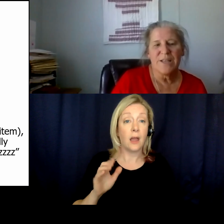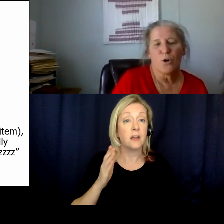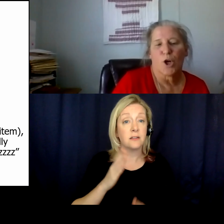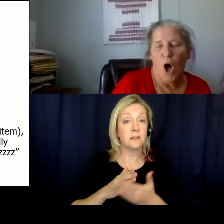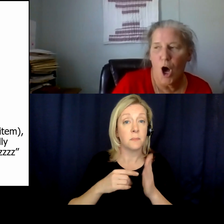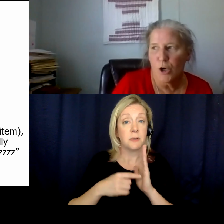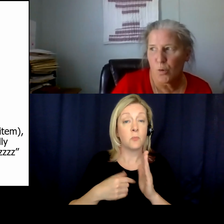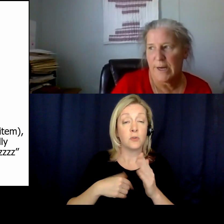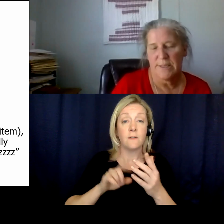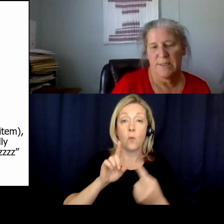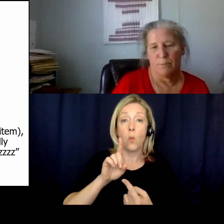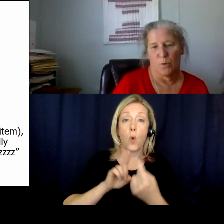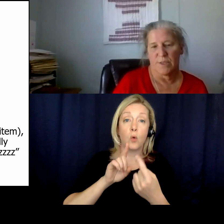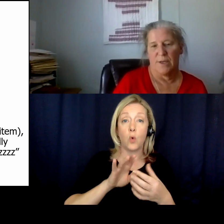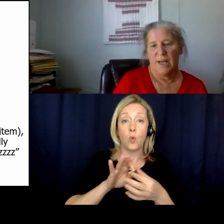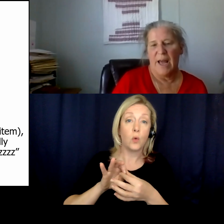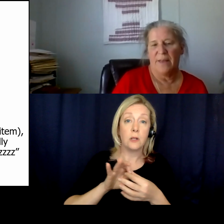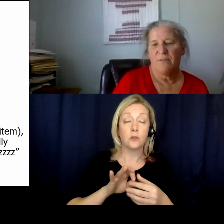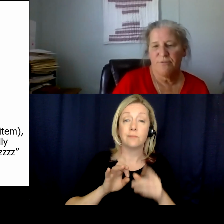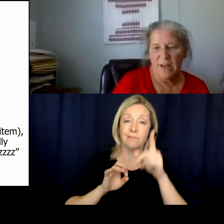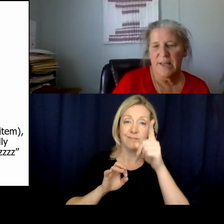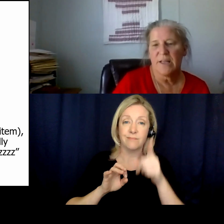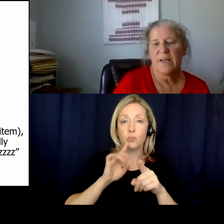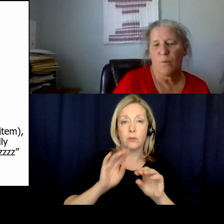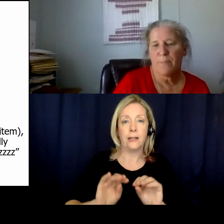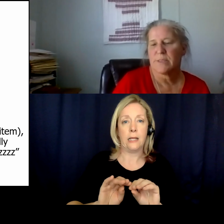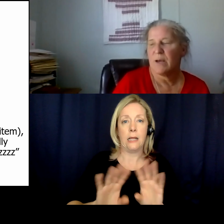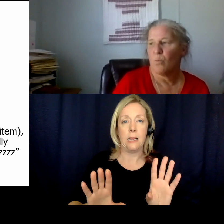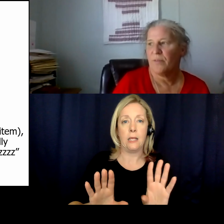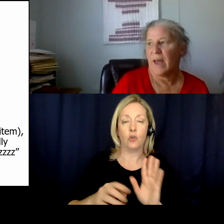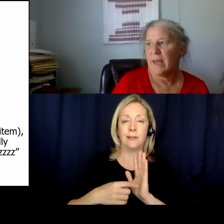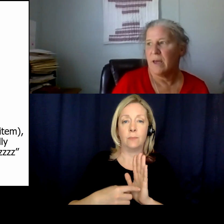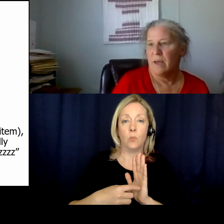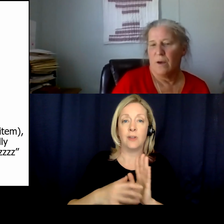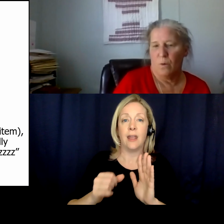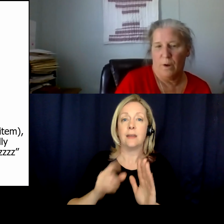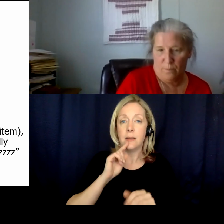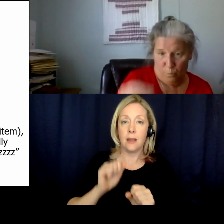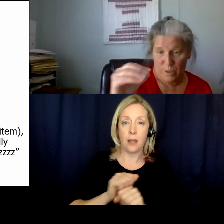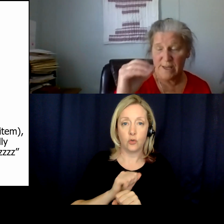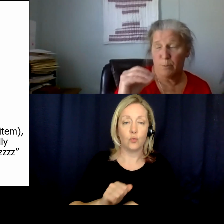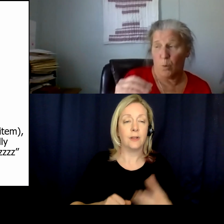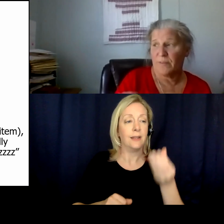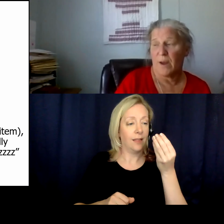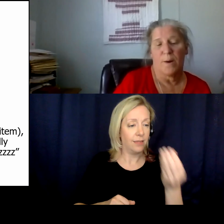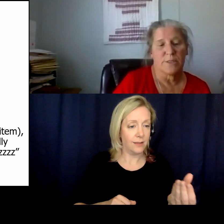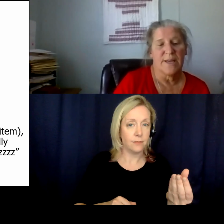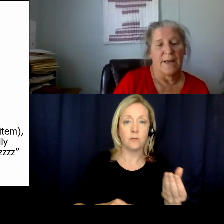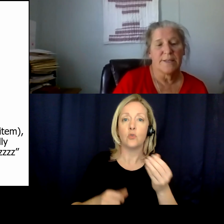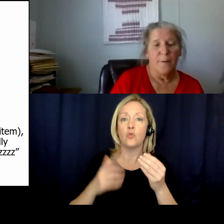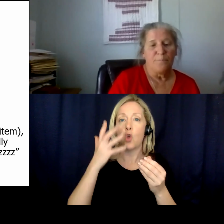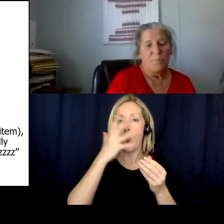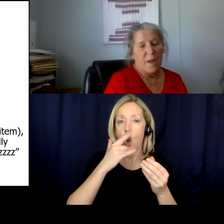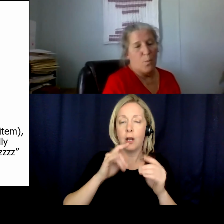So these are concrete symbols, and they physically represent what they resemble what they